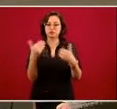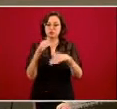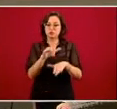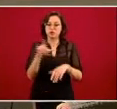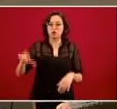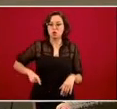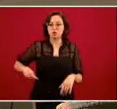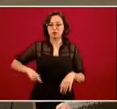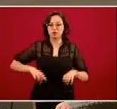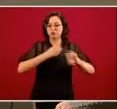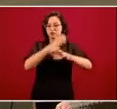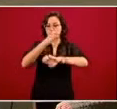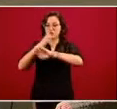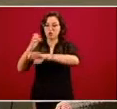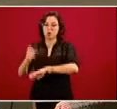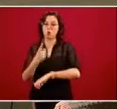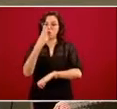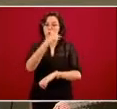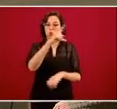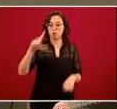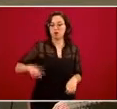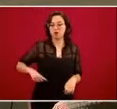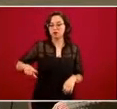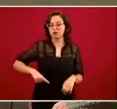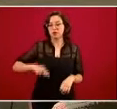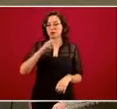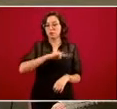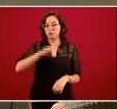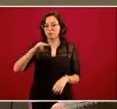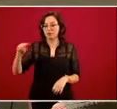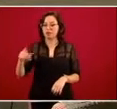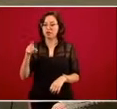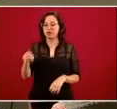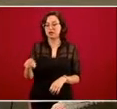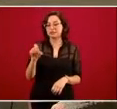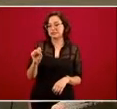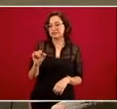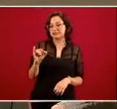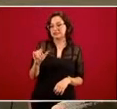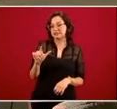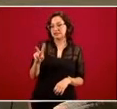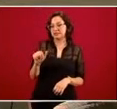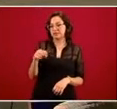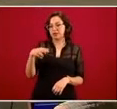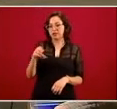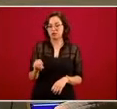talking something about state governors and the governor of Michoacan.